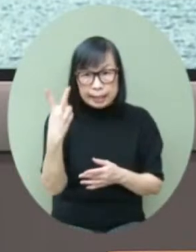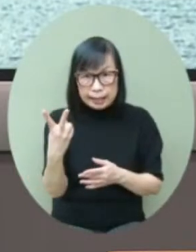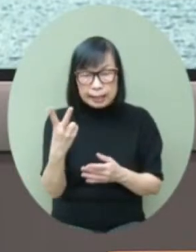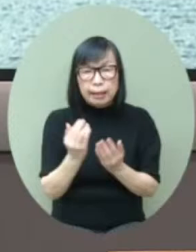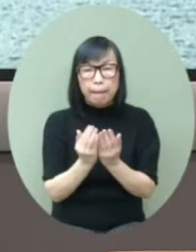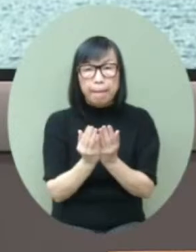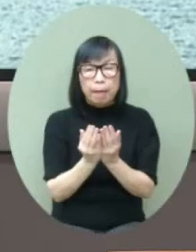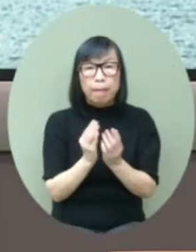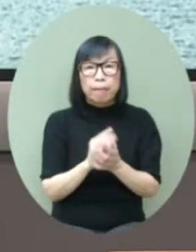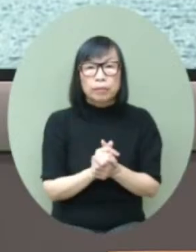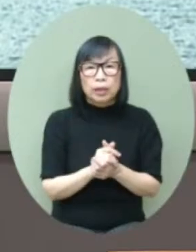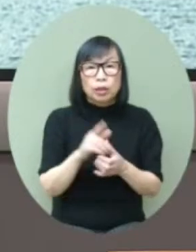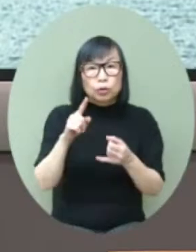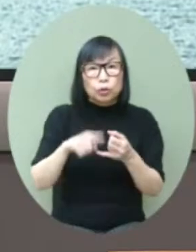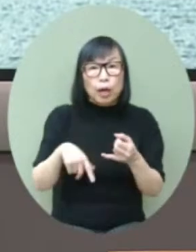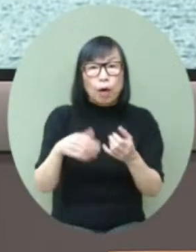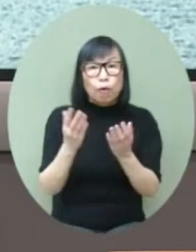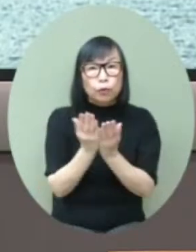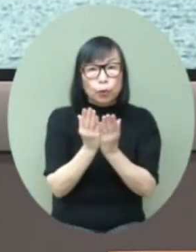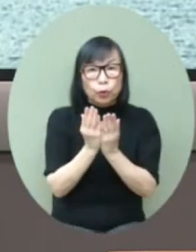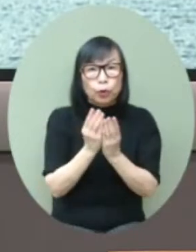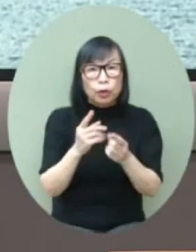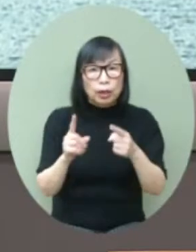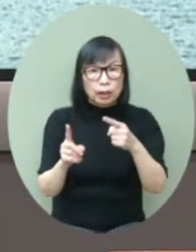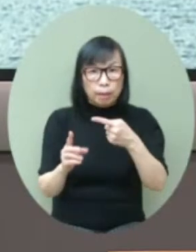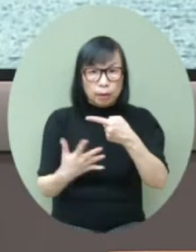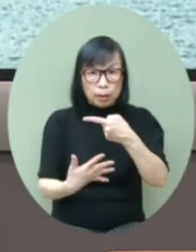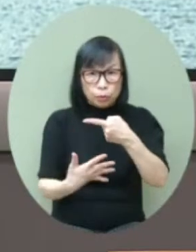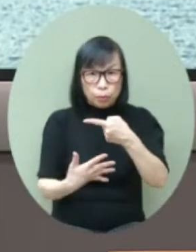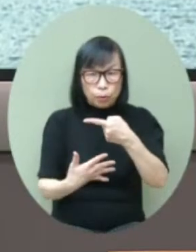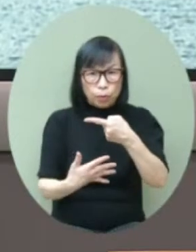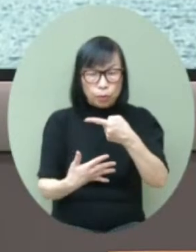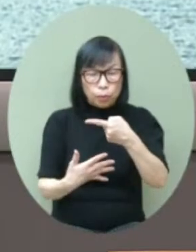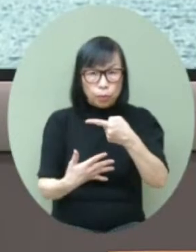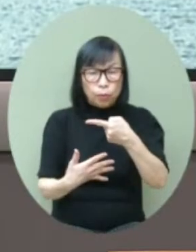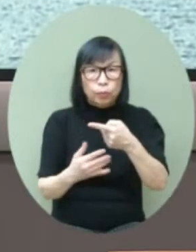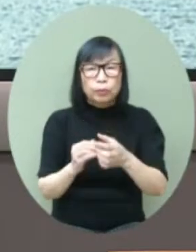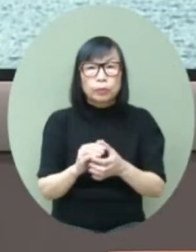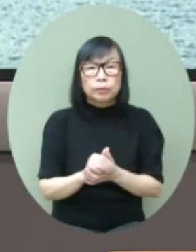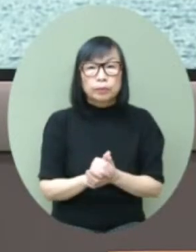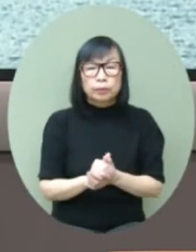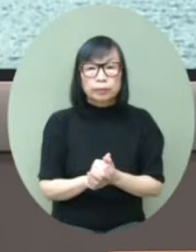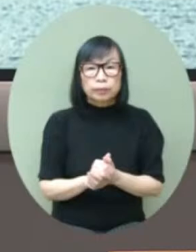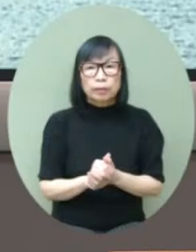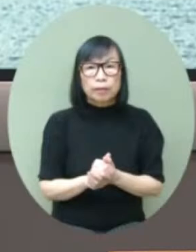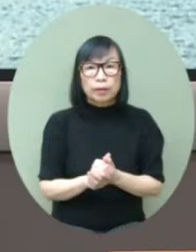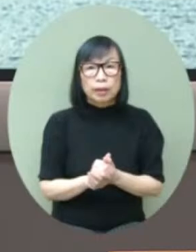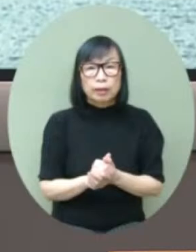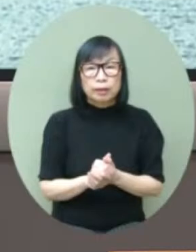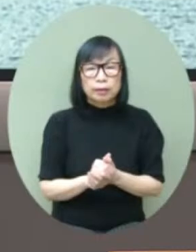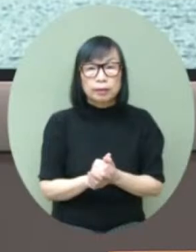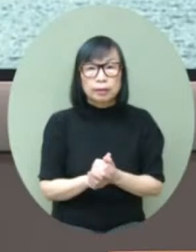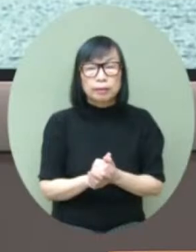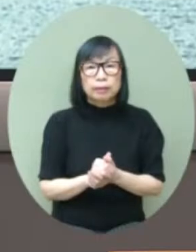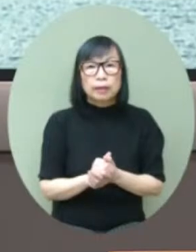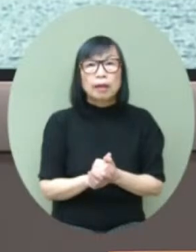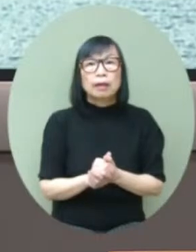Association Lanley Witman Kindergarten, attending class K2. Last day attending school was the 4th of January.